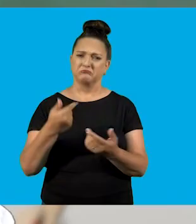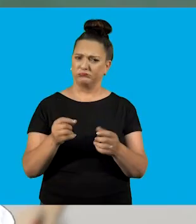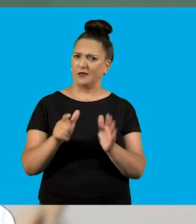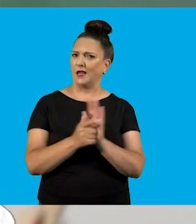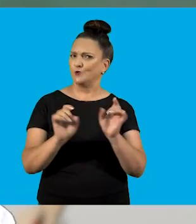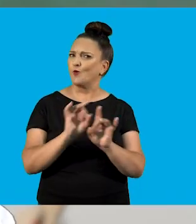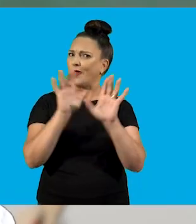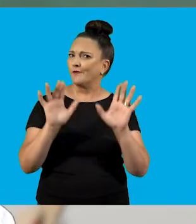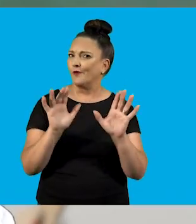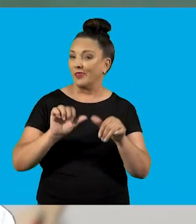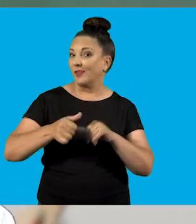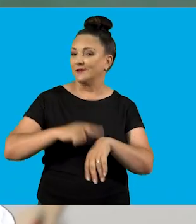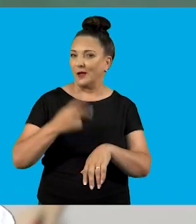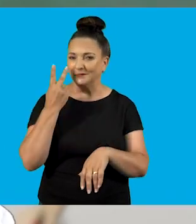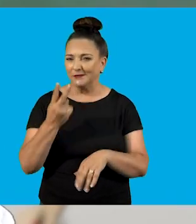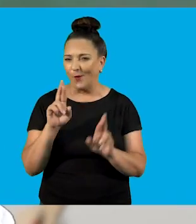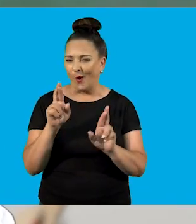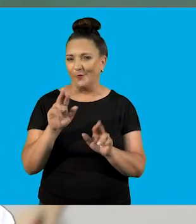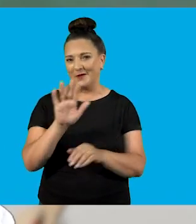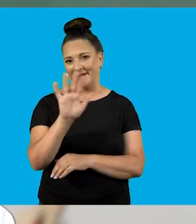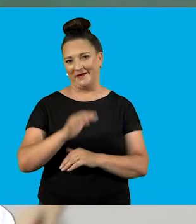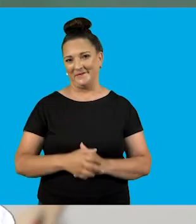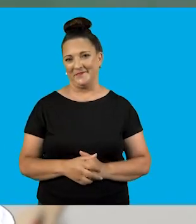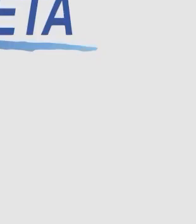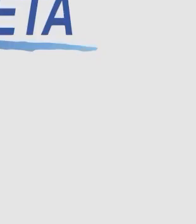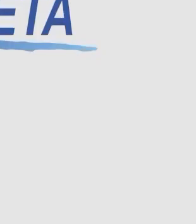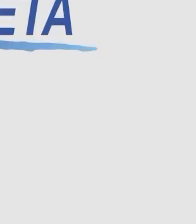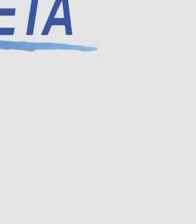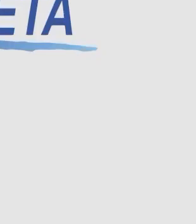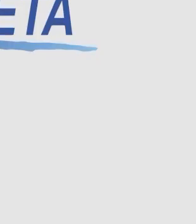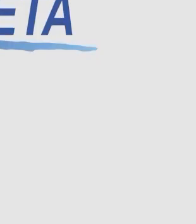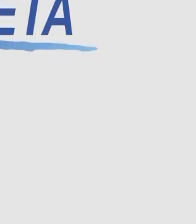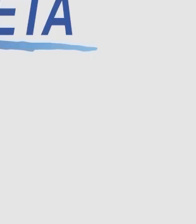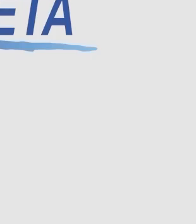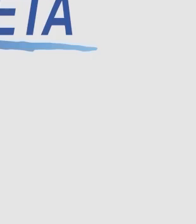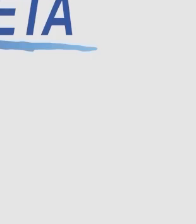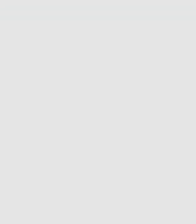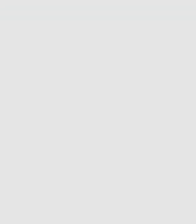lesson indeed. We hope to see you next time. Goodbye.